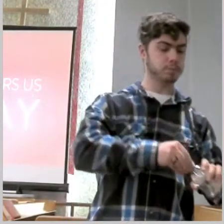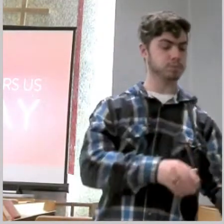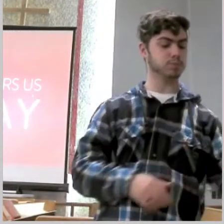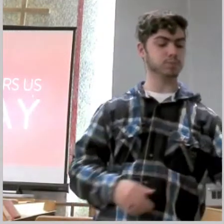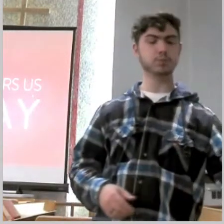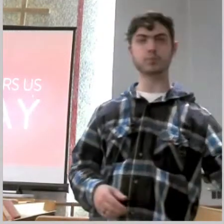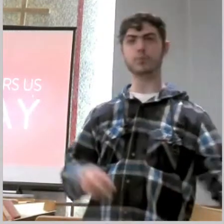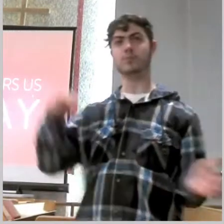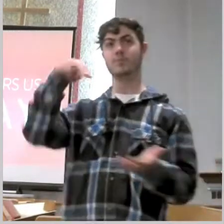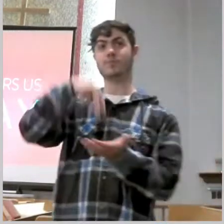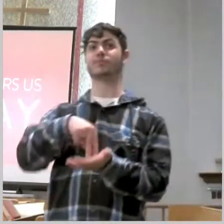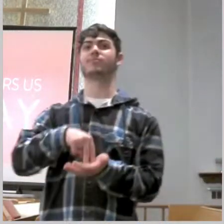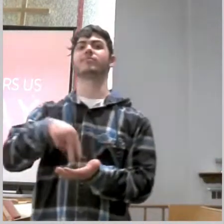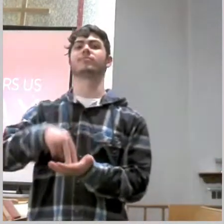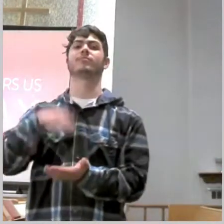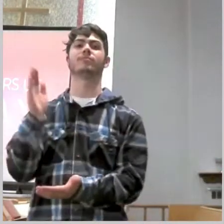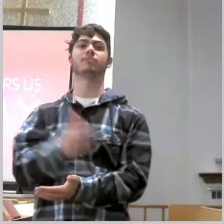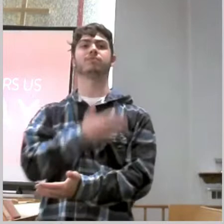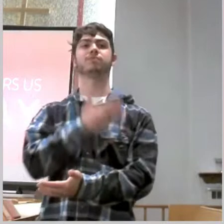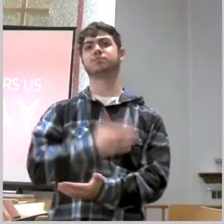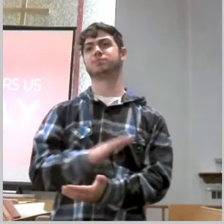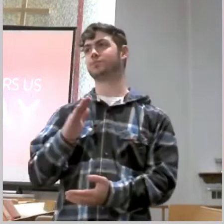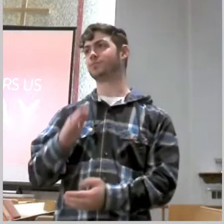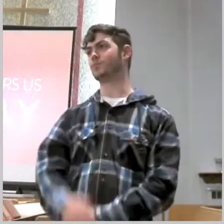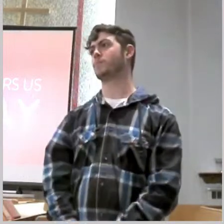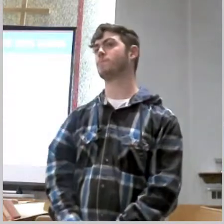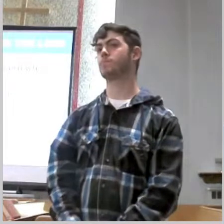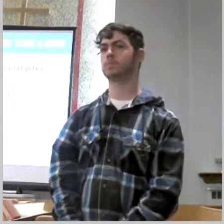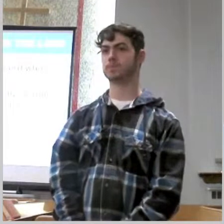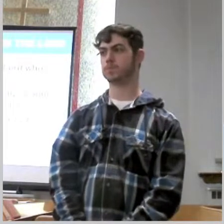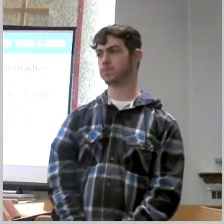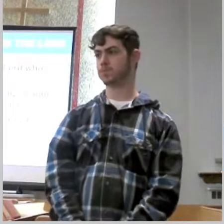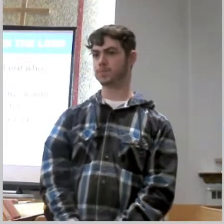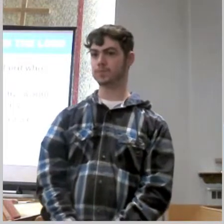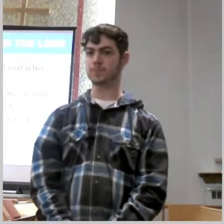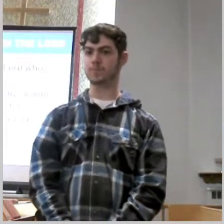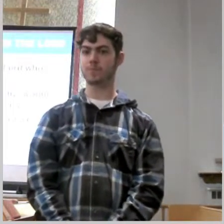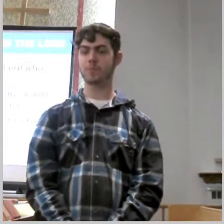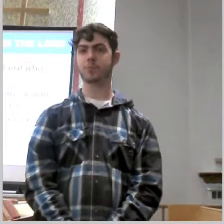Amen. Let us all stand as we sing songs of invitation.